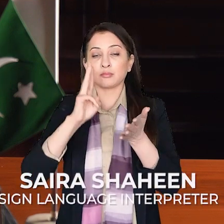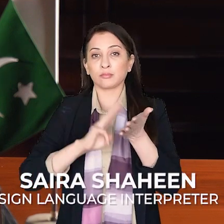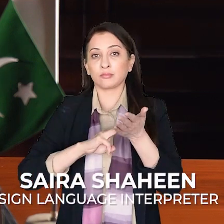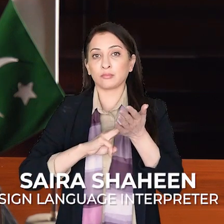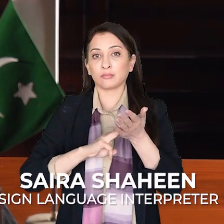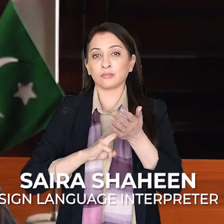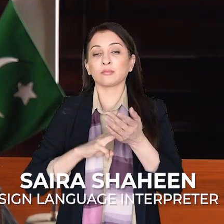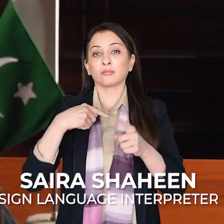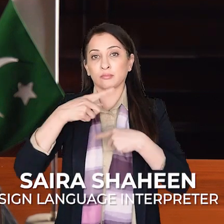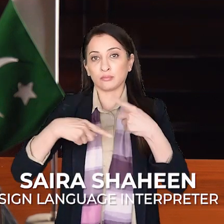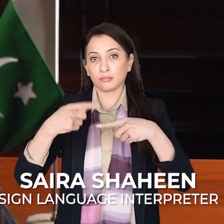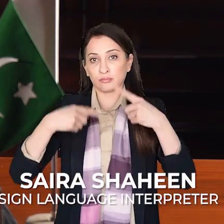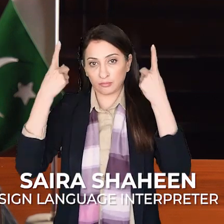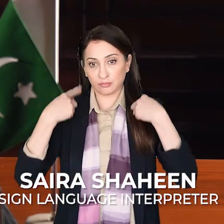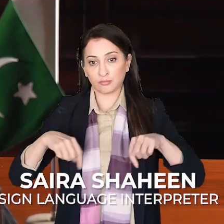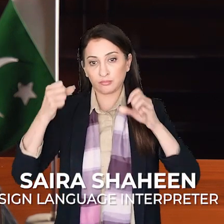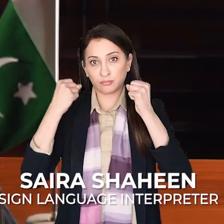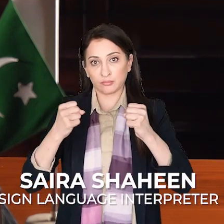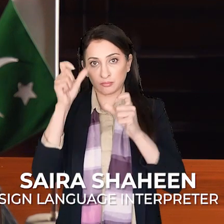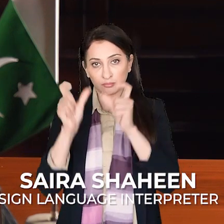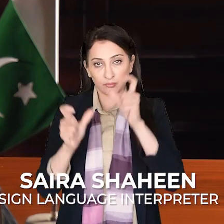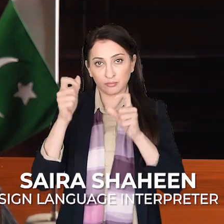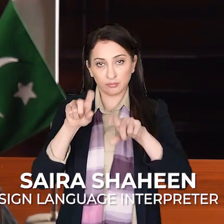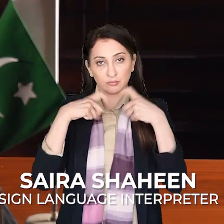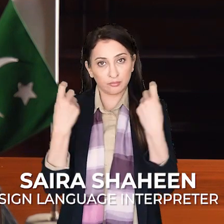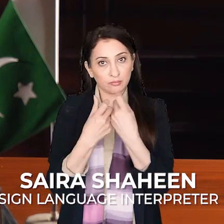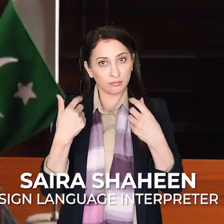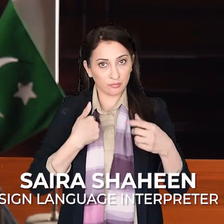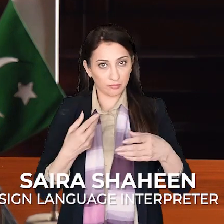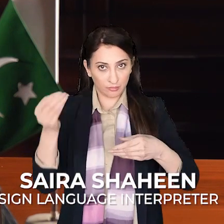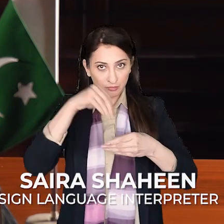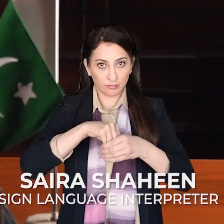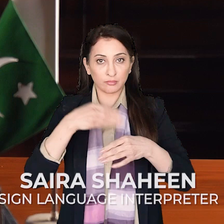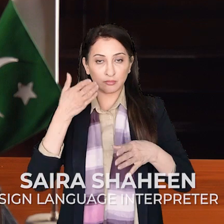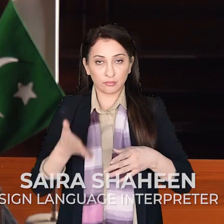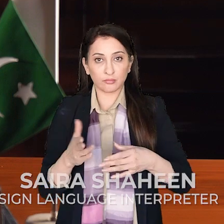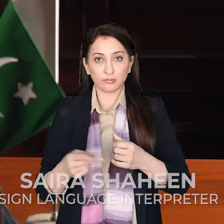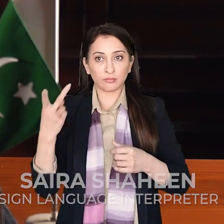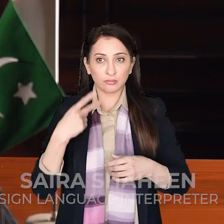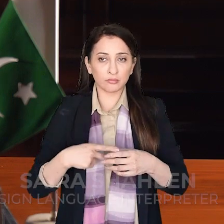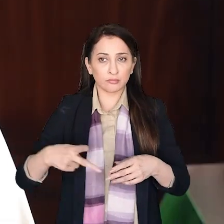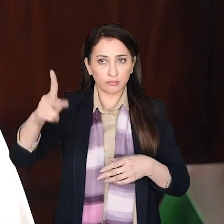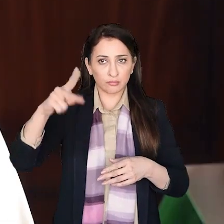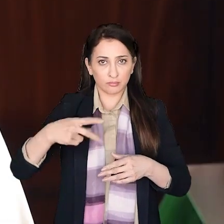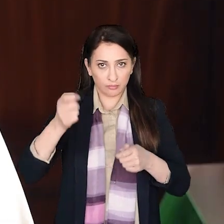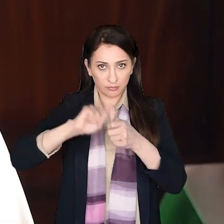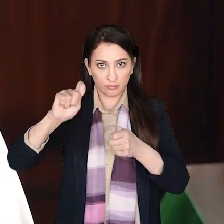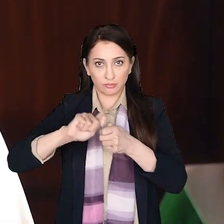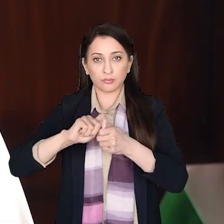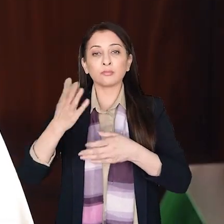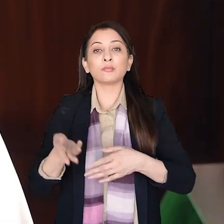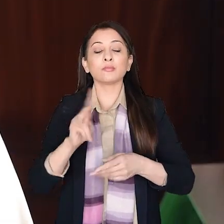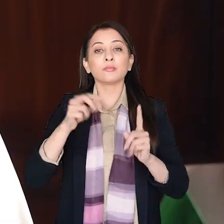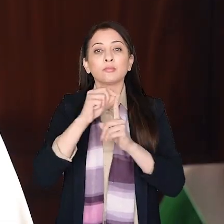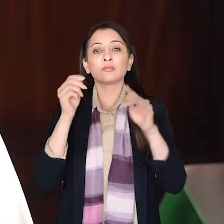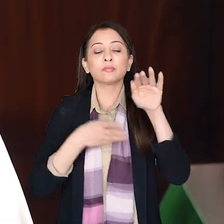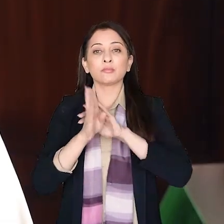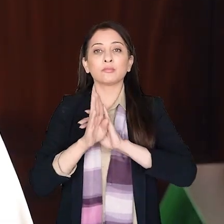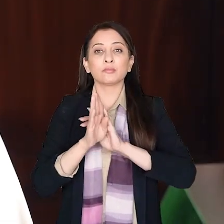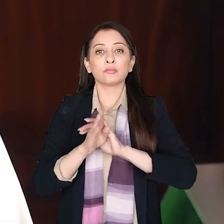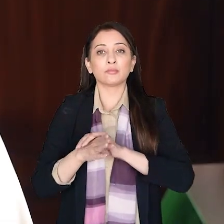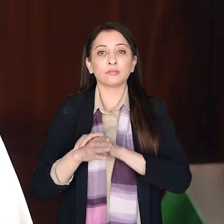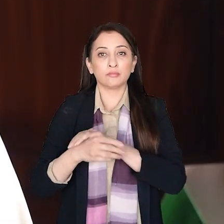Minister's National Youth Council. But today I'd like to talk about sustainable manufacturing and boosting exports in